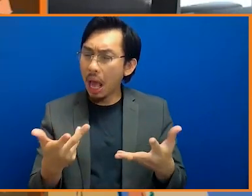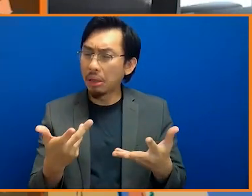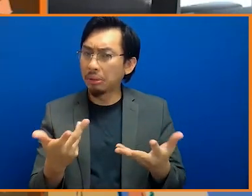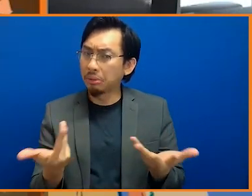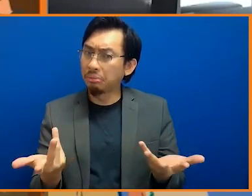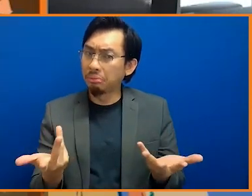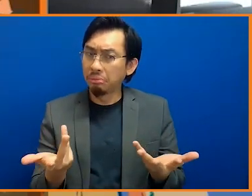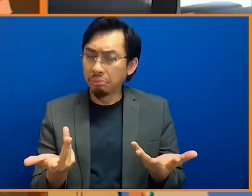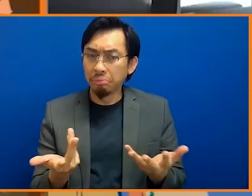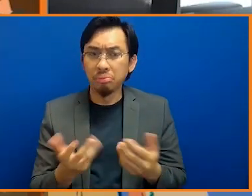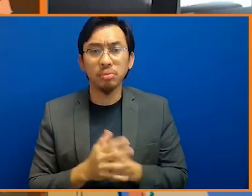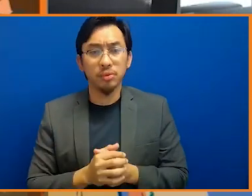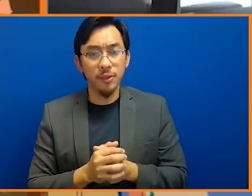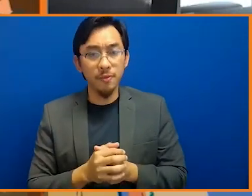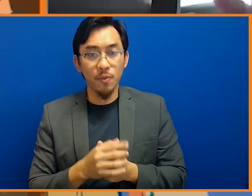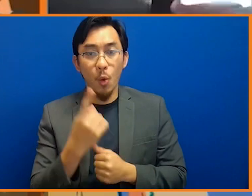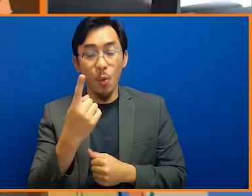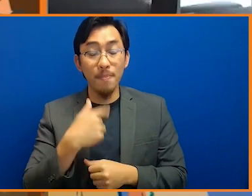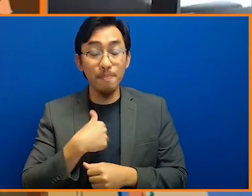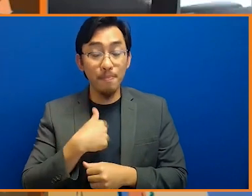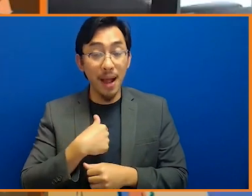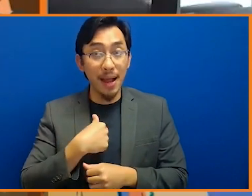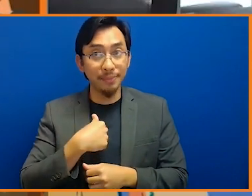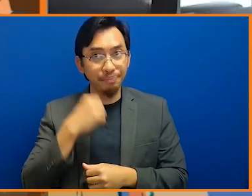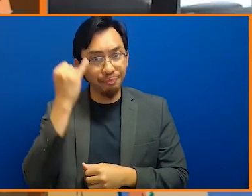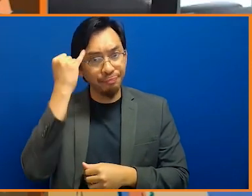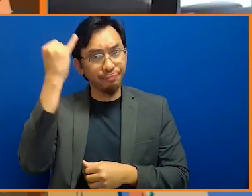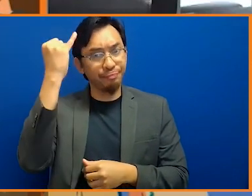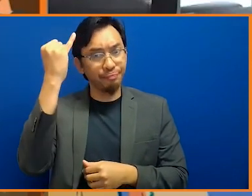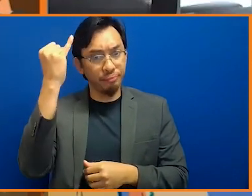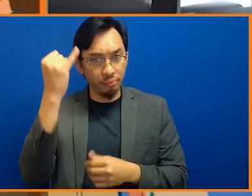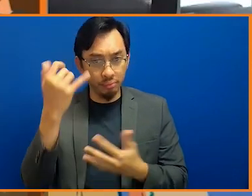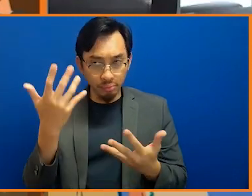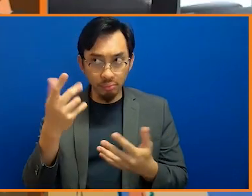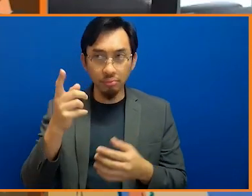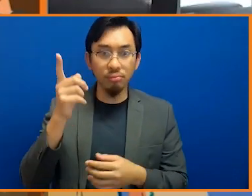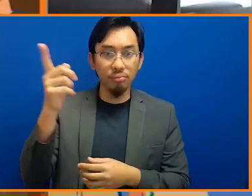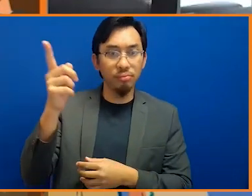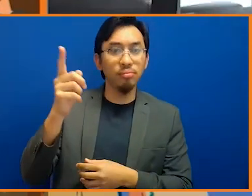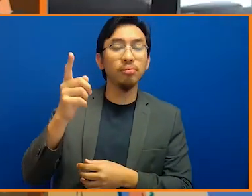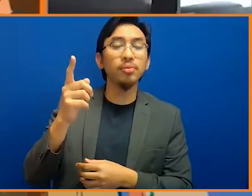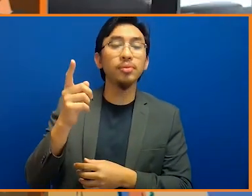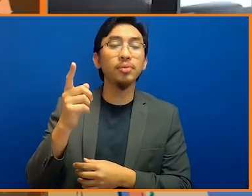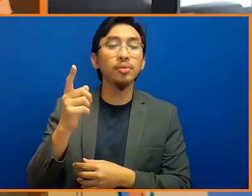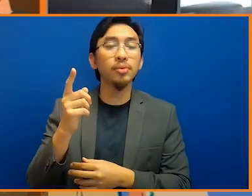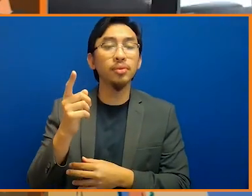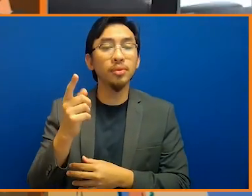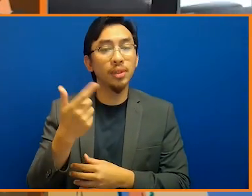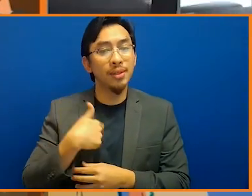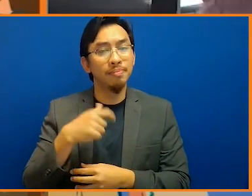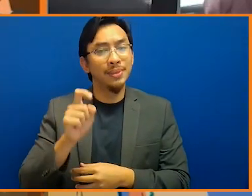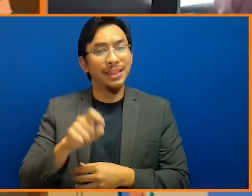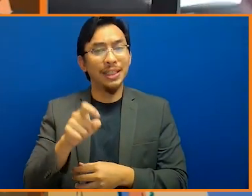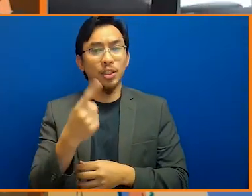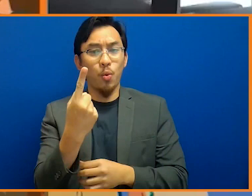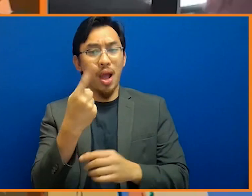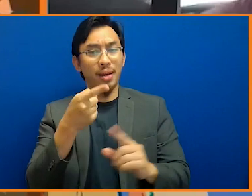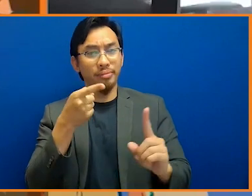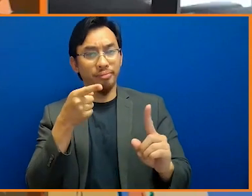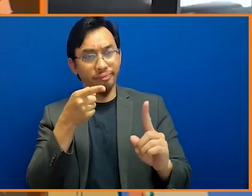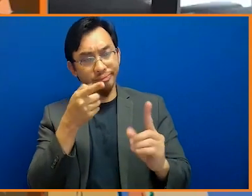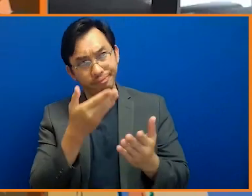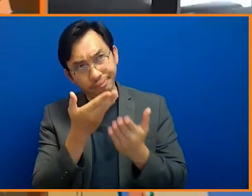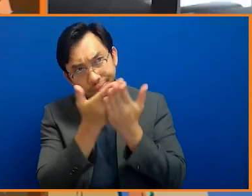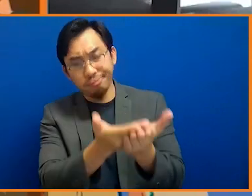not? That's the one that we suggest actually to the authority. So we need to function the